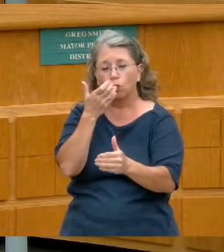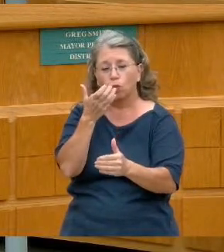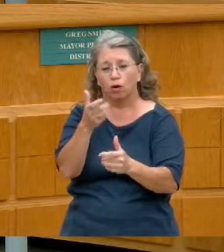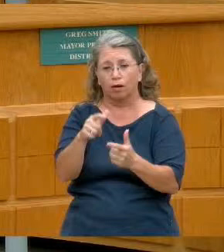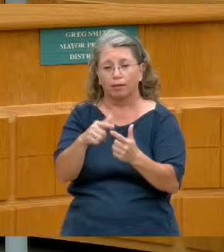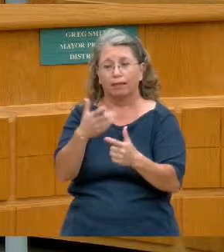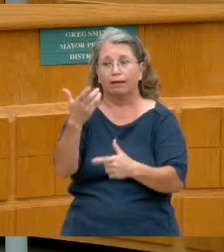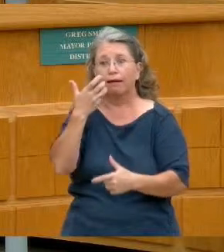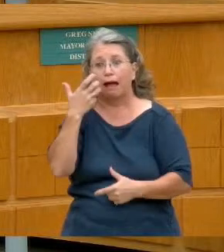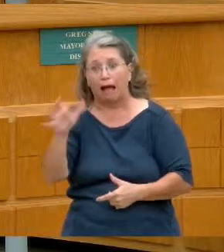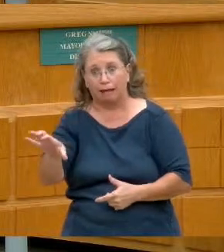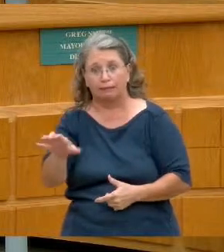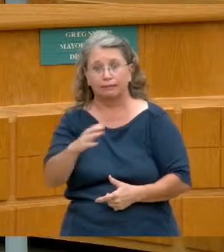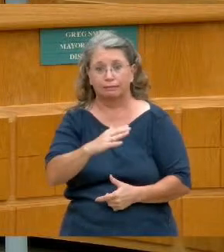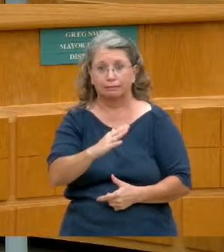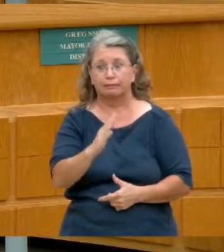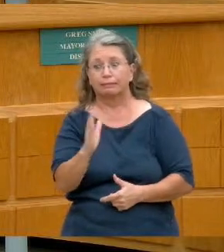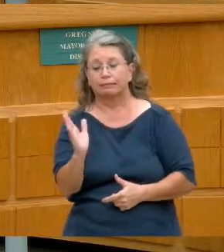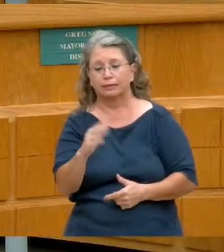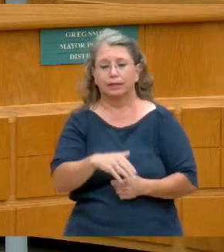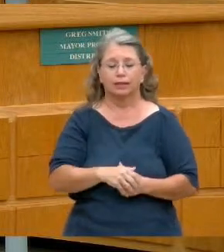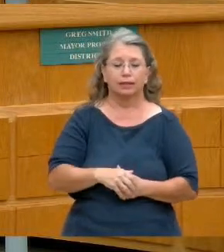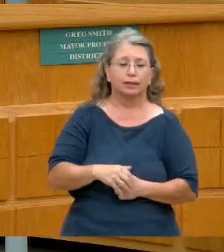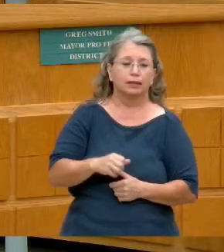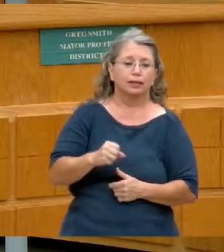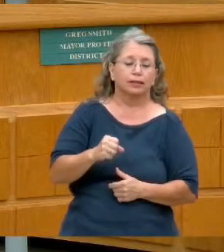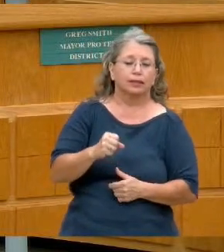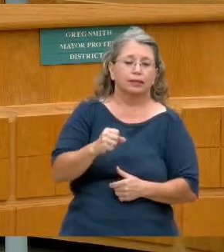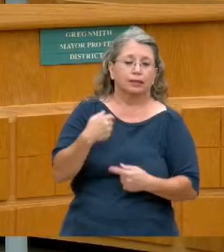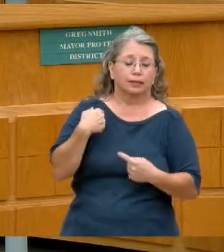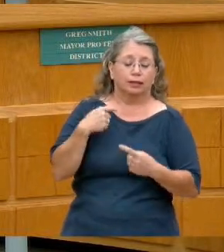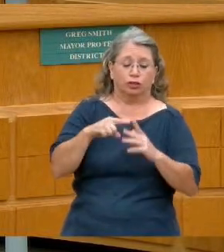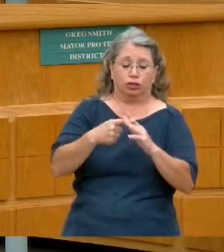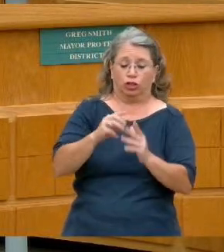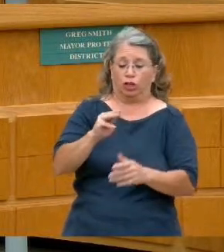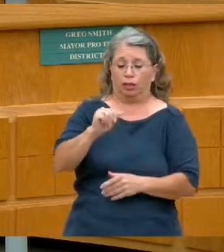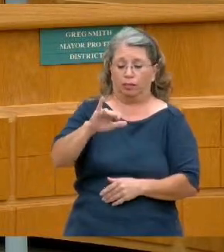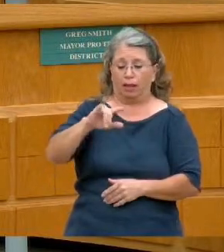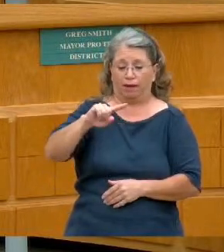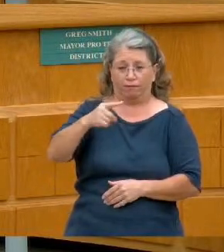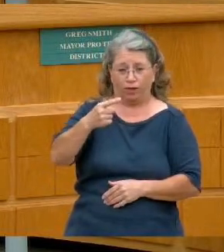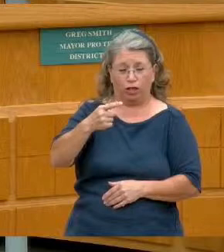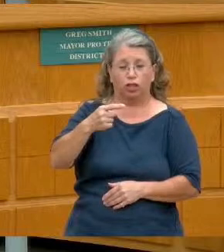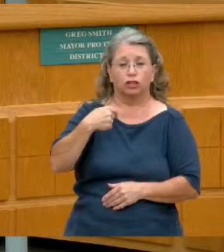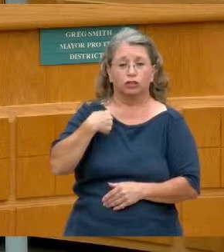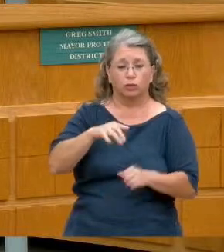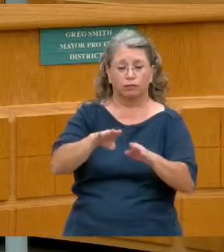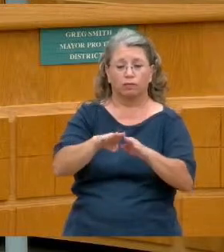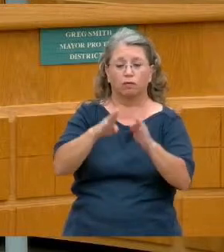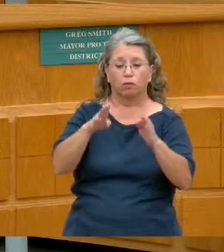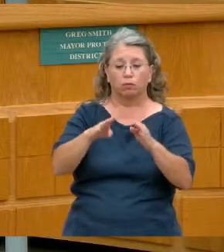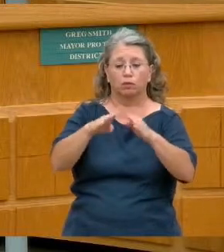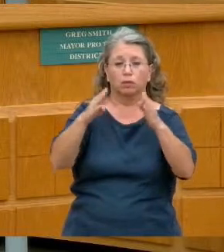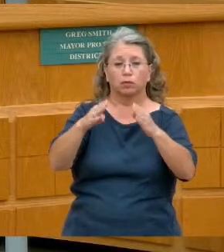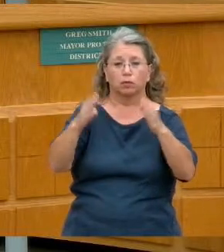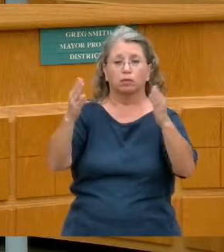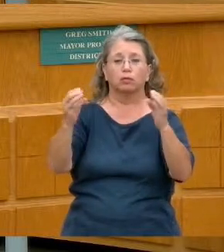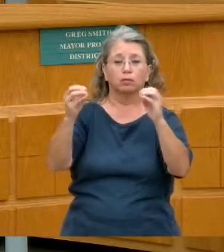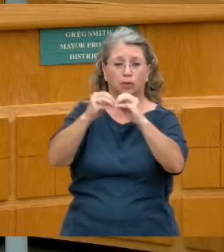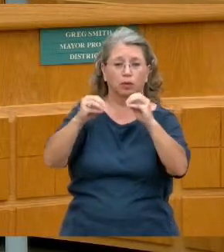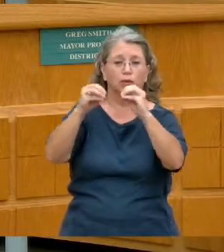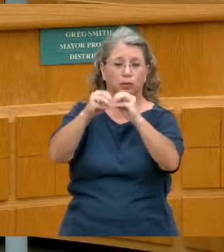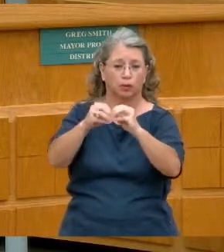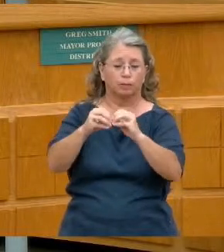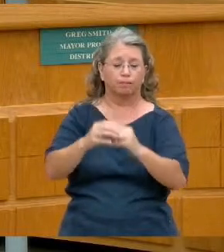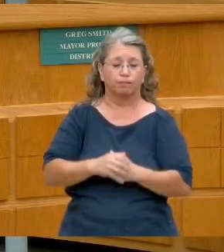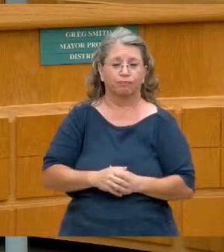So we've slowly rolled back interventions since May 1st. The idea is that